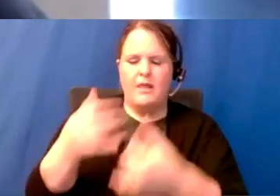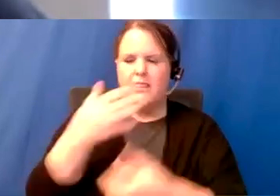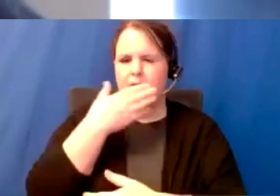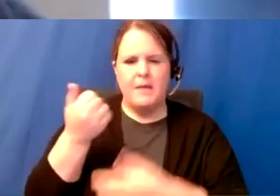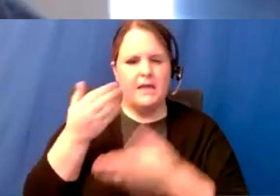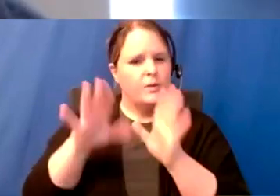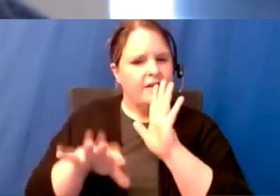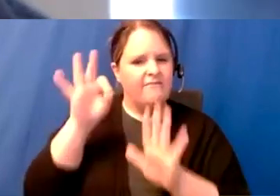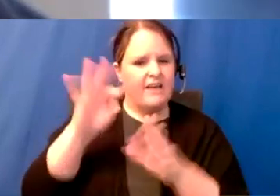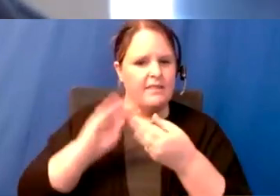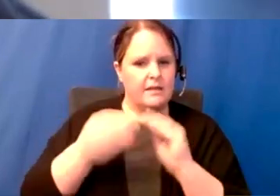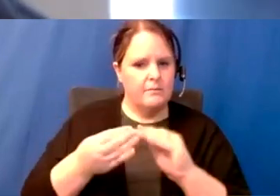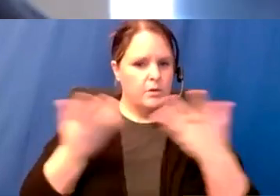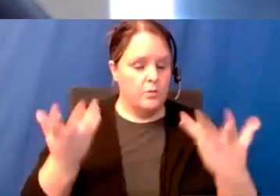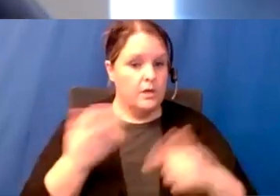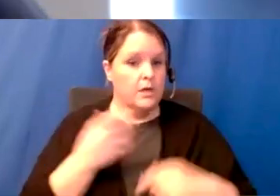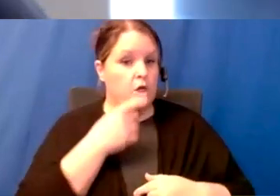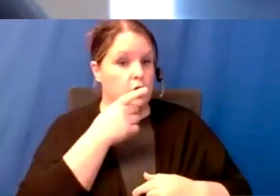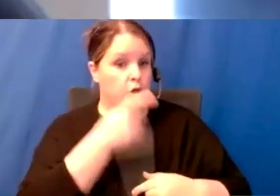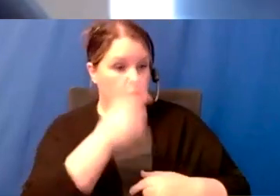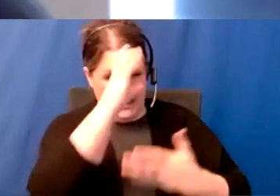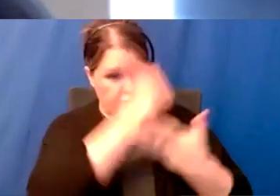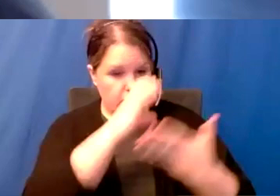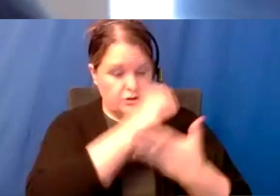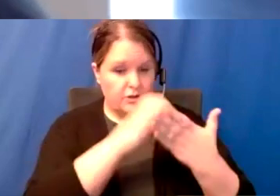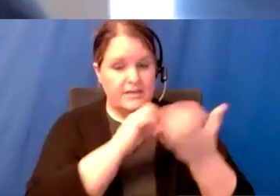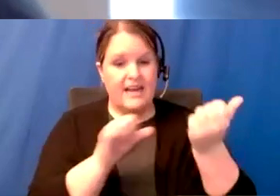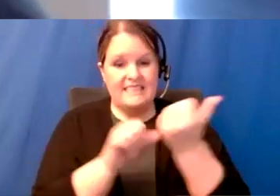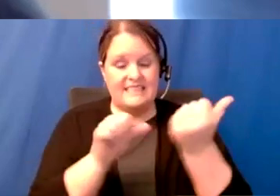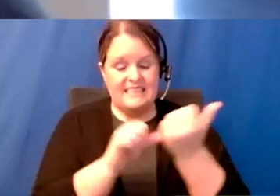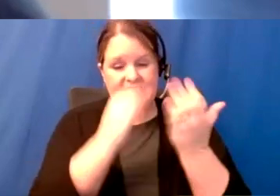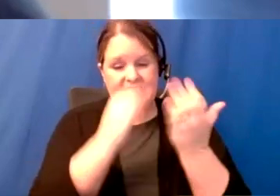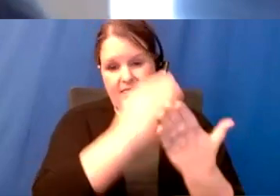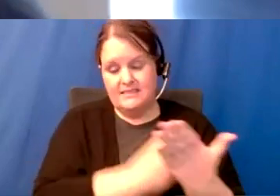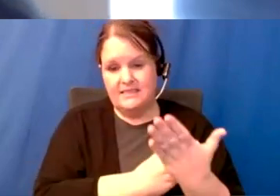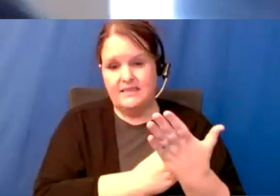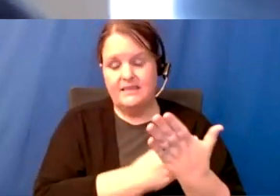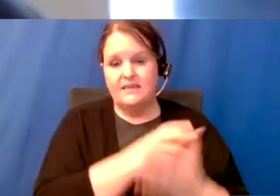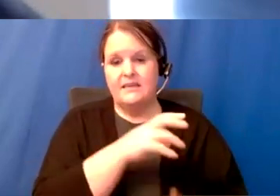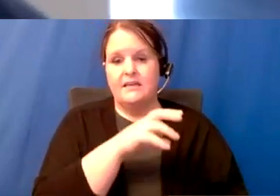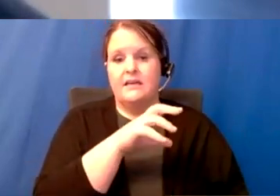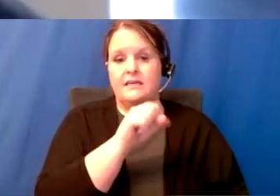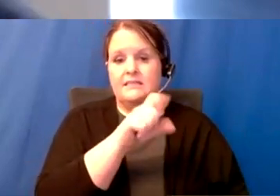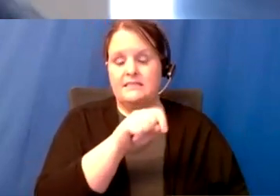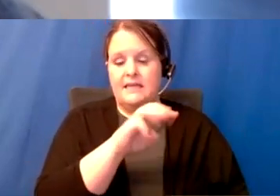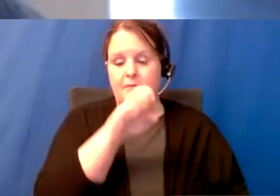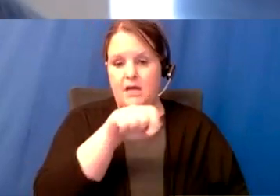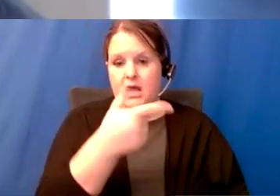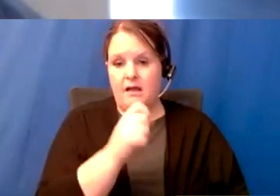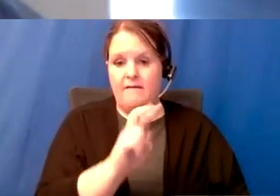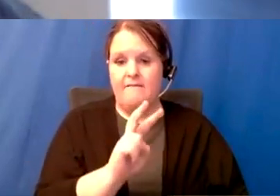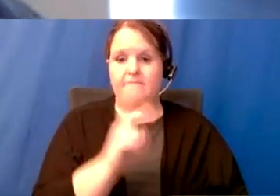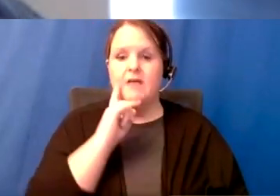number? So you can search assistance listings on sam.gov, and I